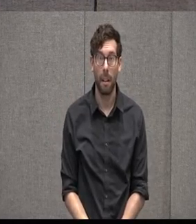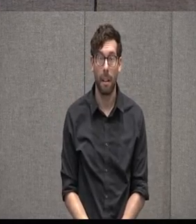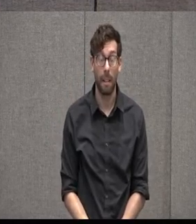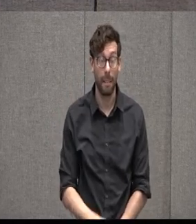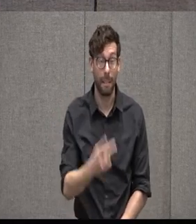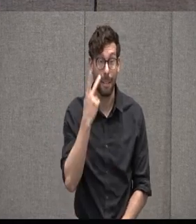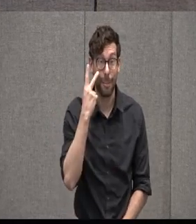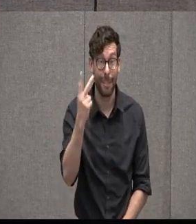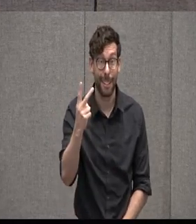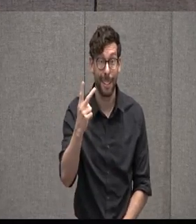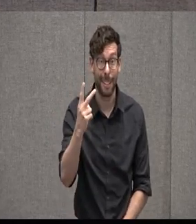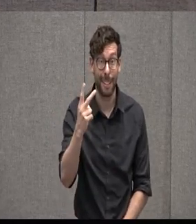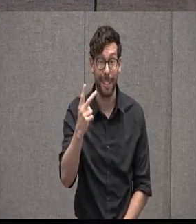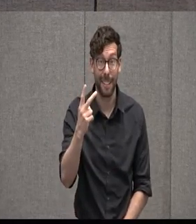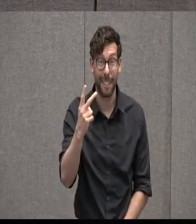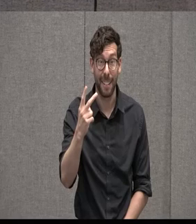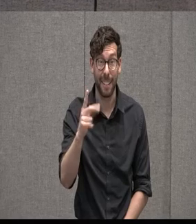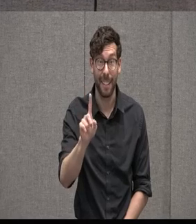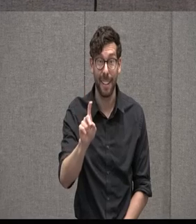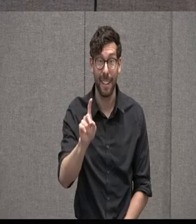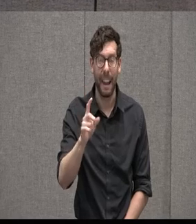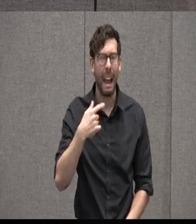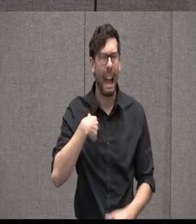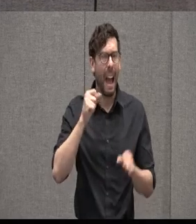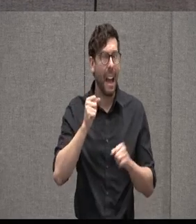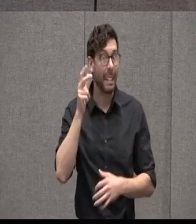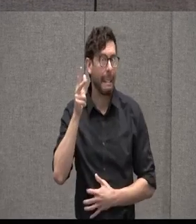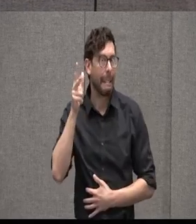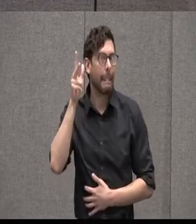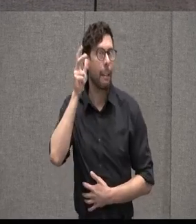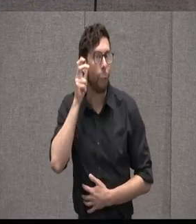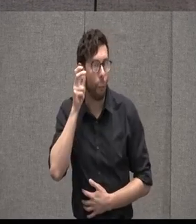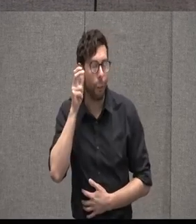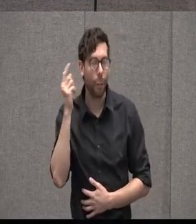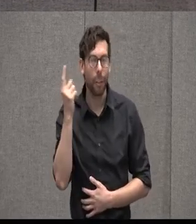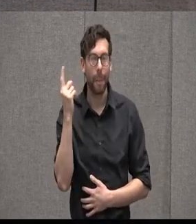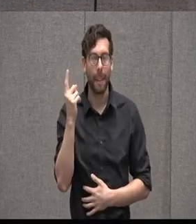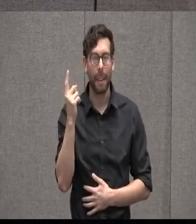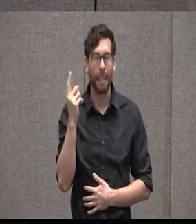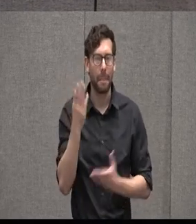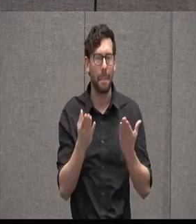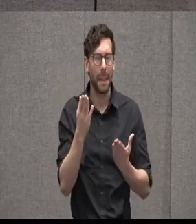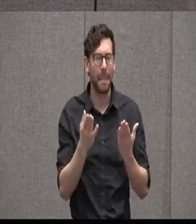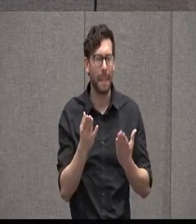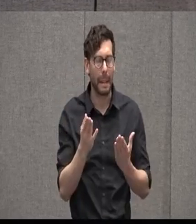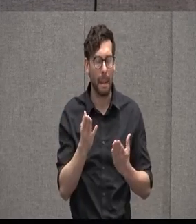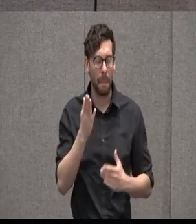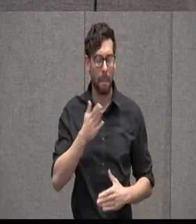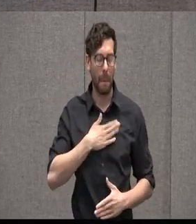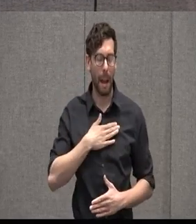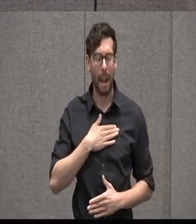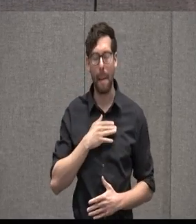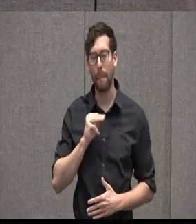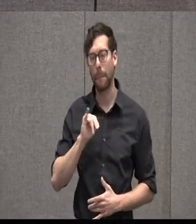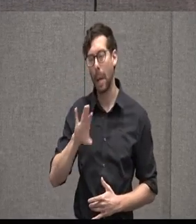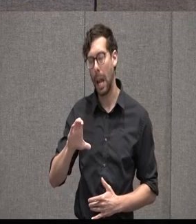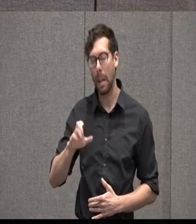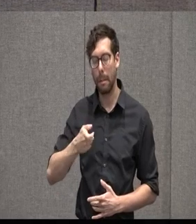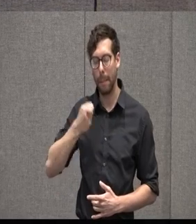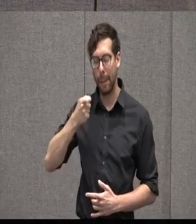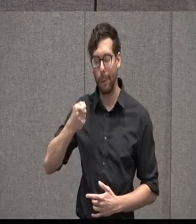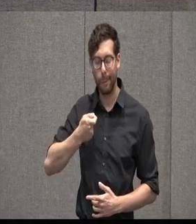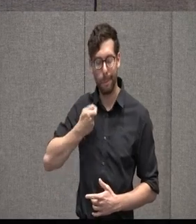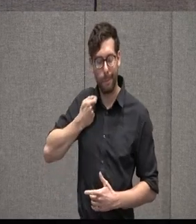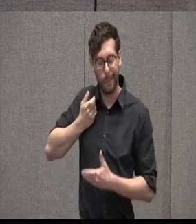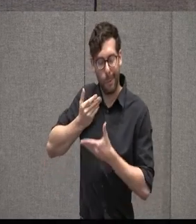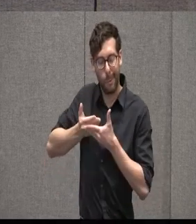Do you see that? I can hear it. I'm not sure if you can hear it. Let me put my mic closer to see if you can hear what's happening here.